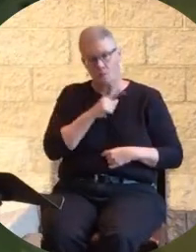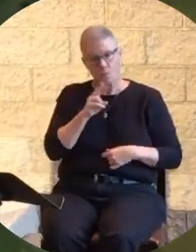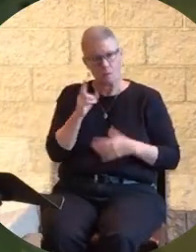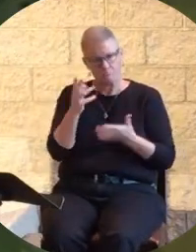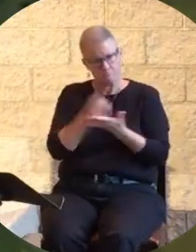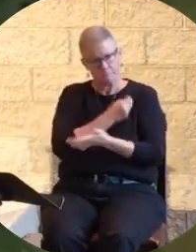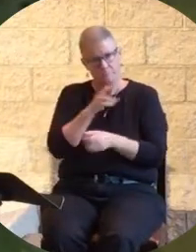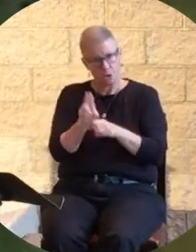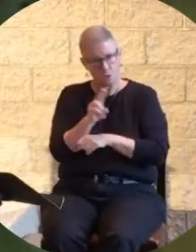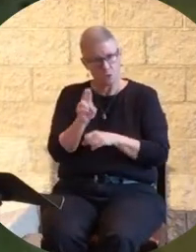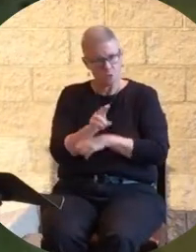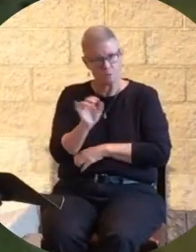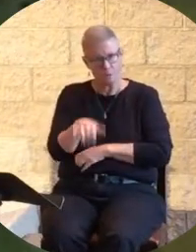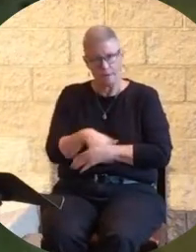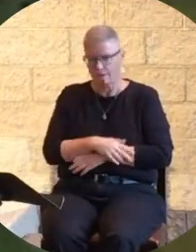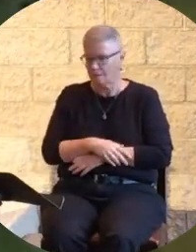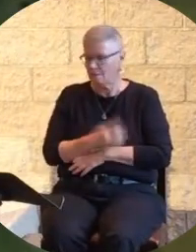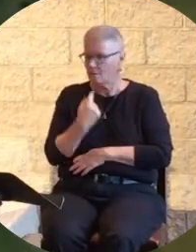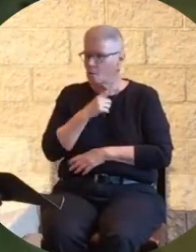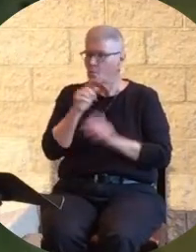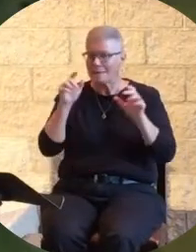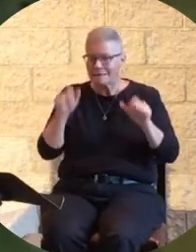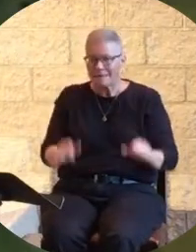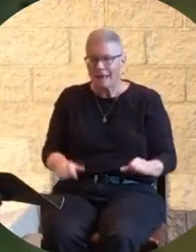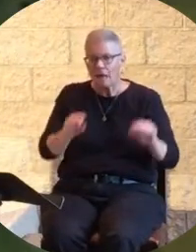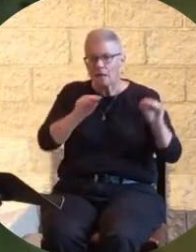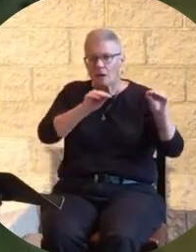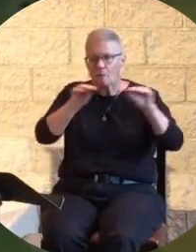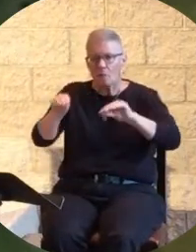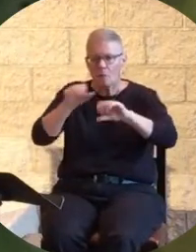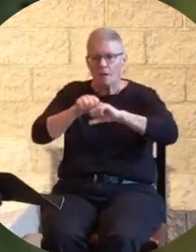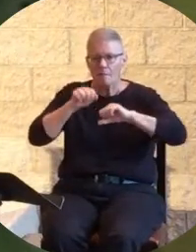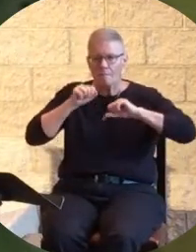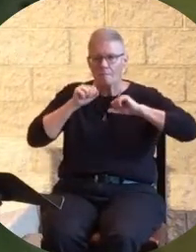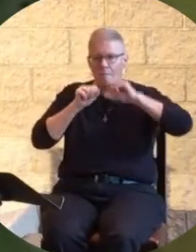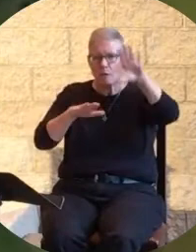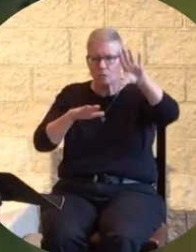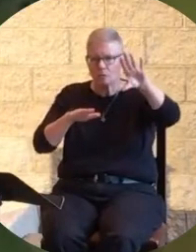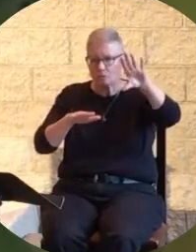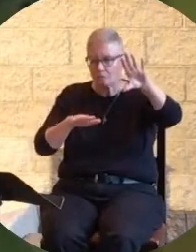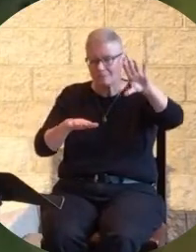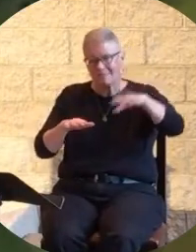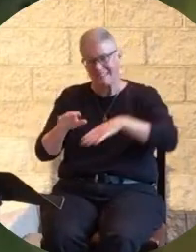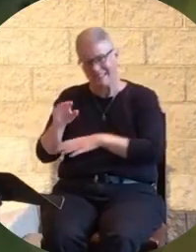those, we can move mountains. We have the faith of the mustard seed.